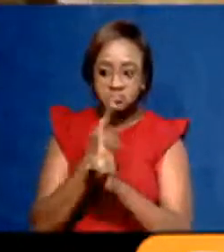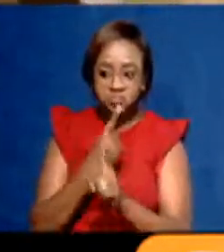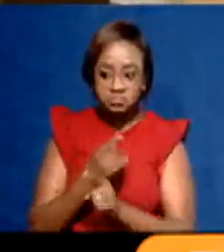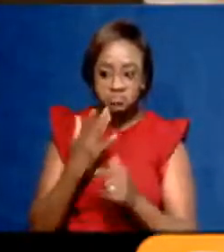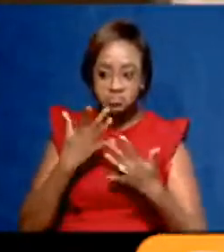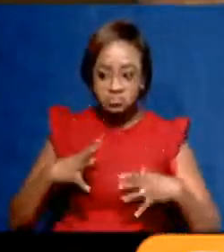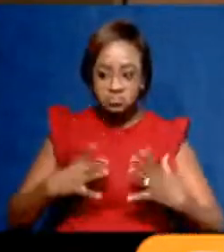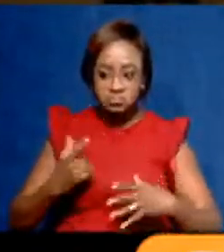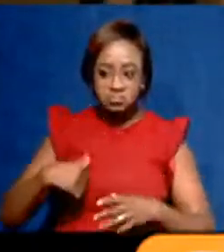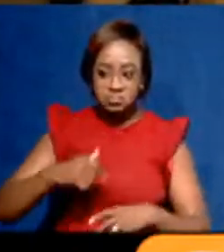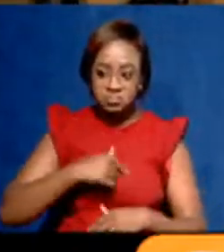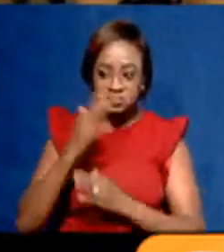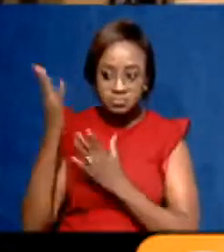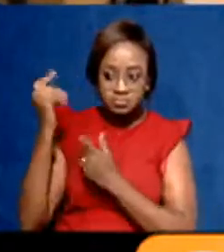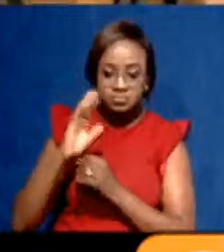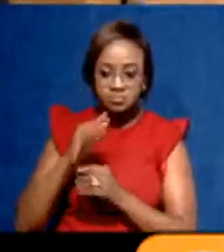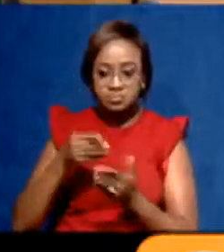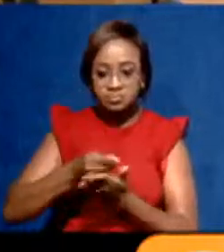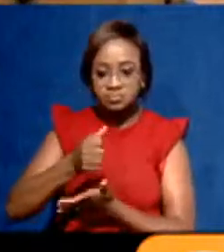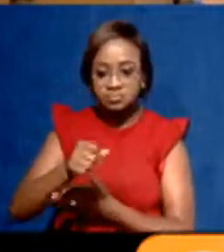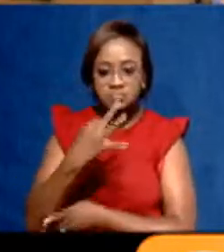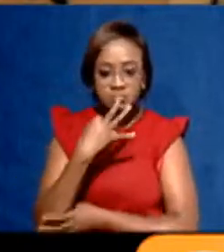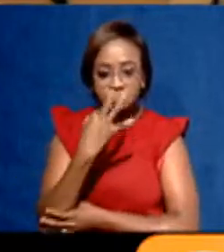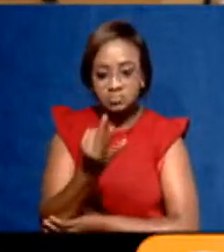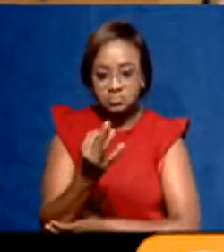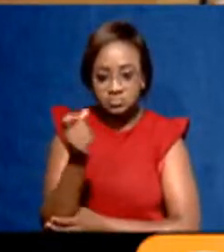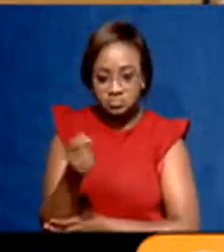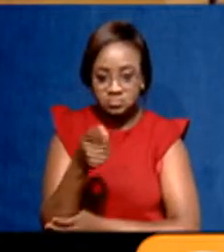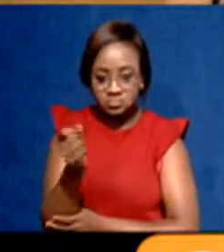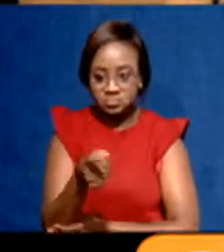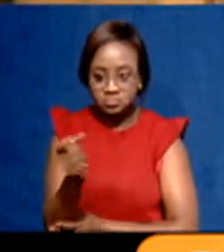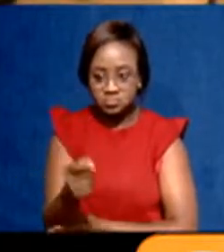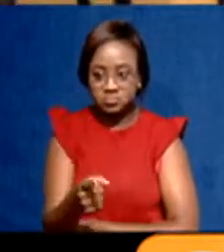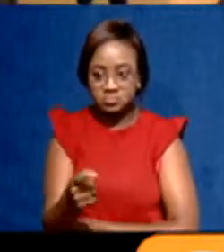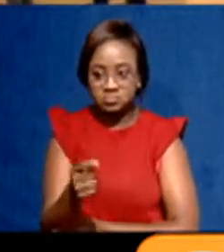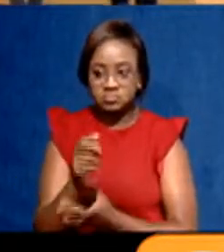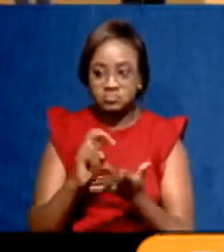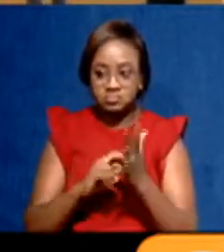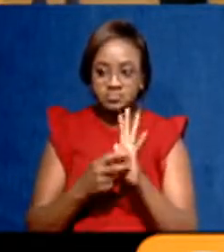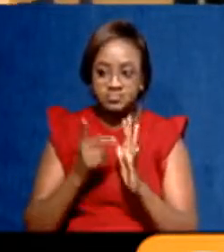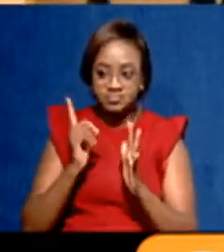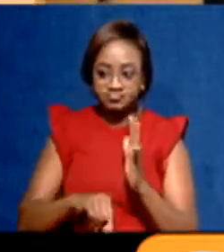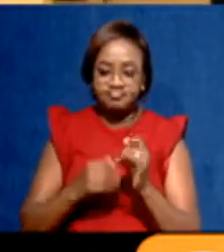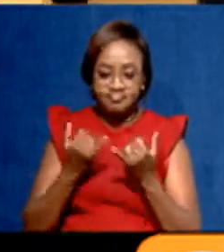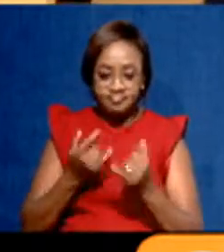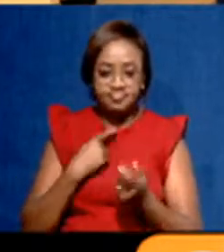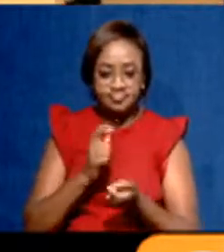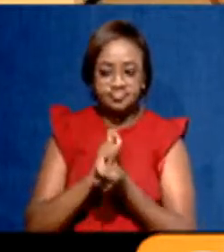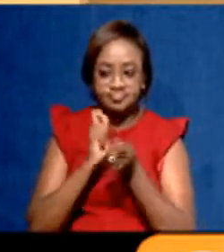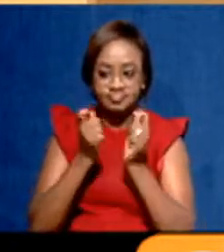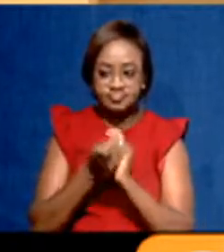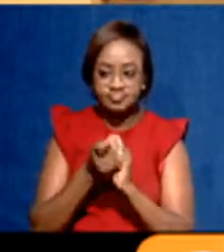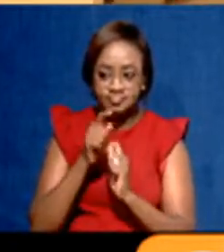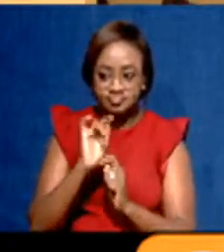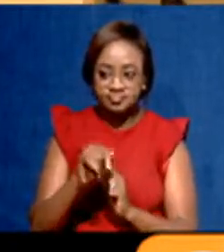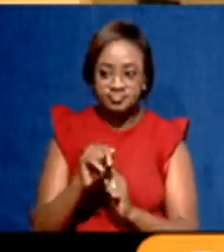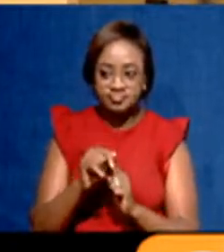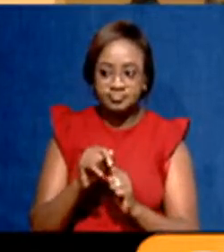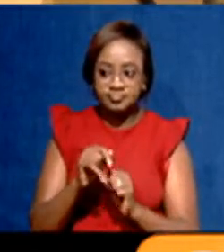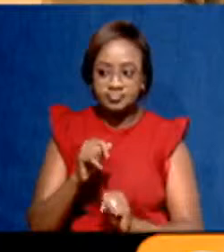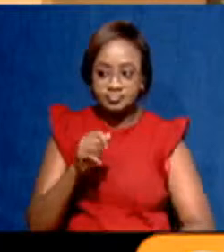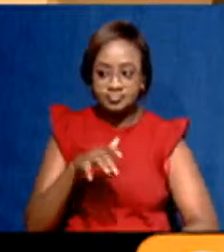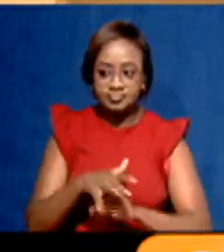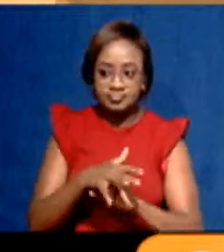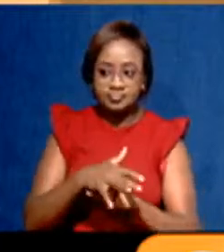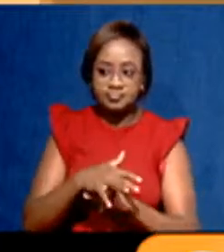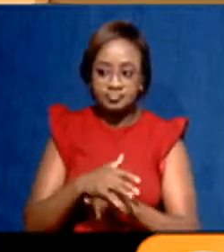contribute monthly Kenya shilling 300. So we might now convert Kang'ata care into some form of support to